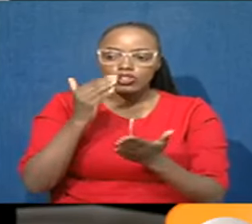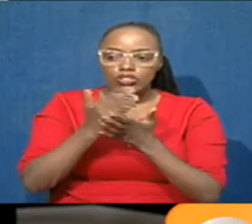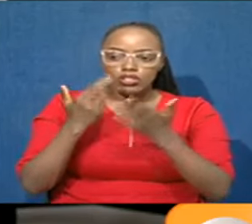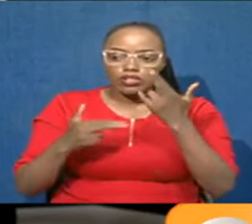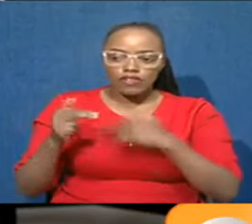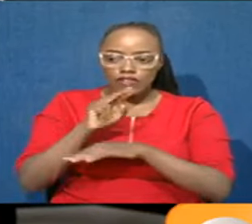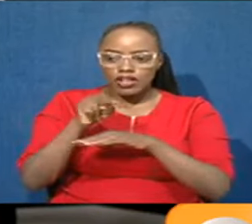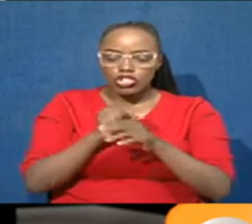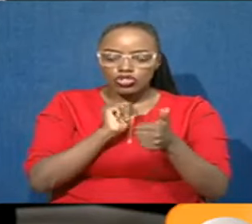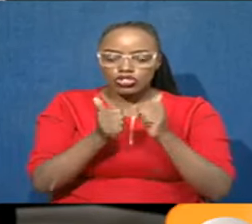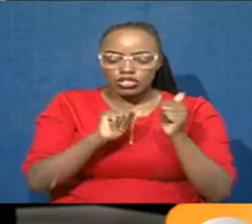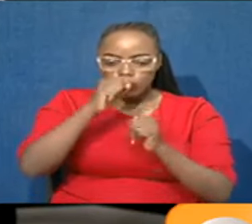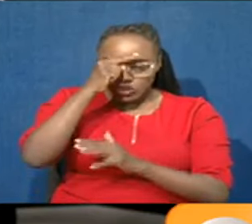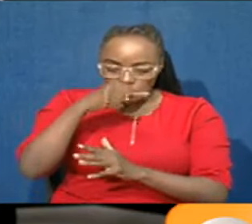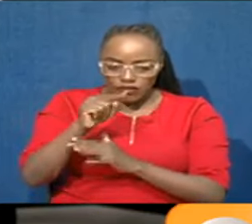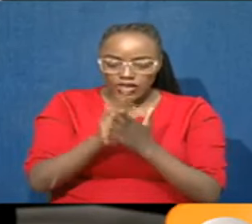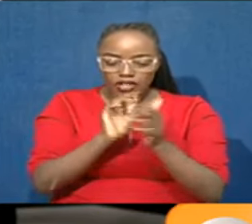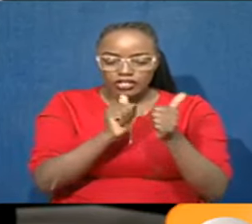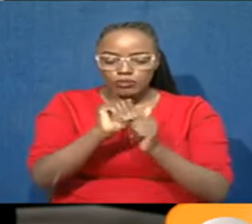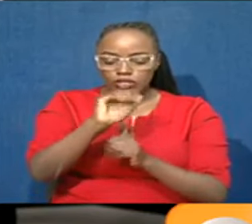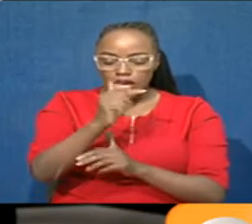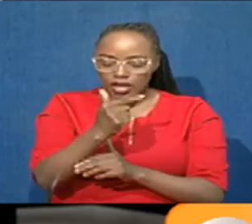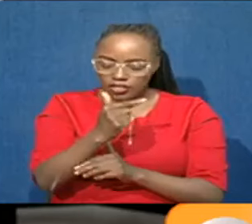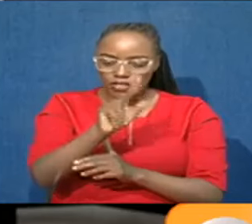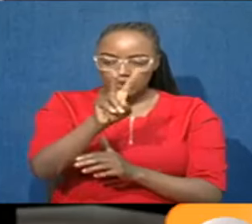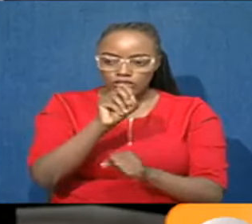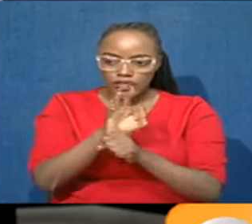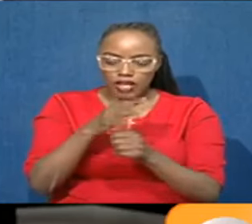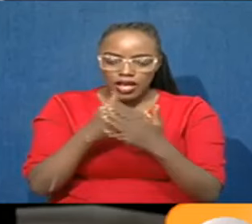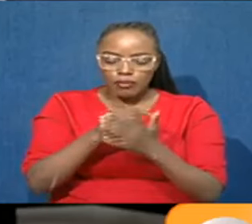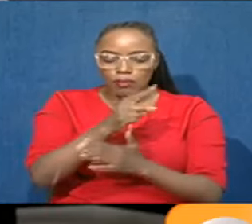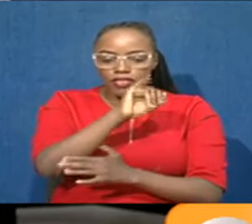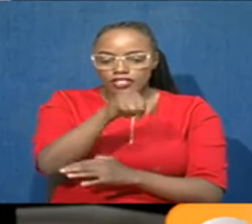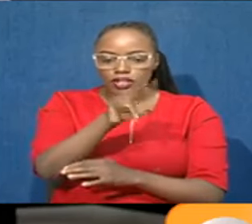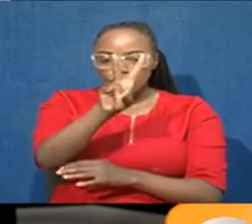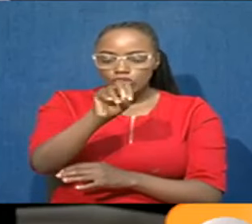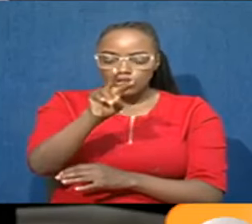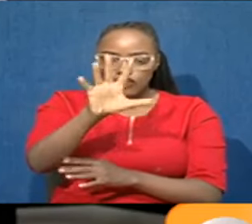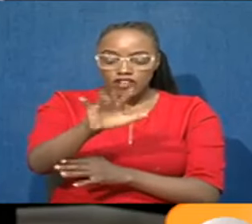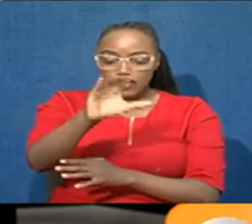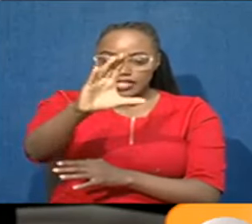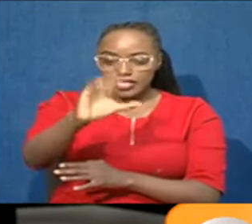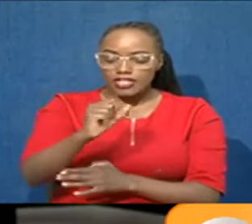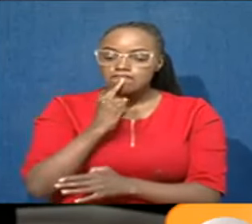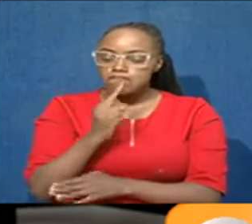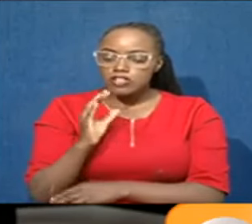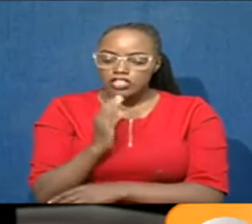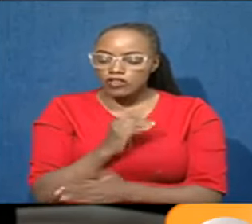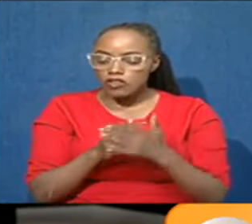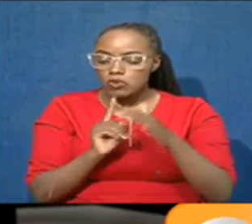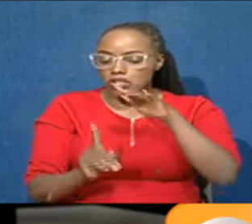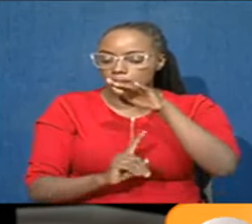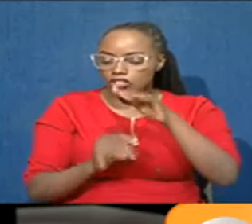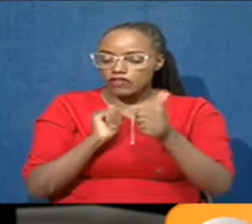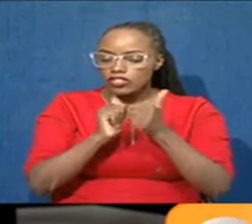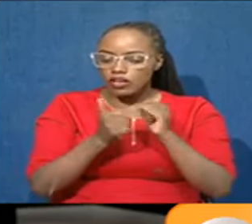of the National Sports Policy and the Sports Act 2013 until January 2025. The CS told the committee that the Ministry of